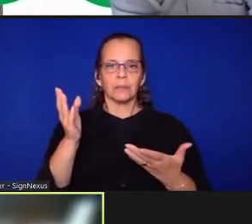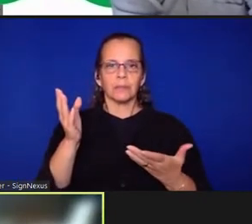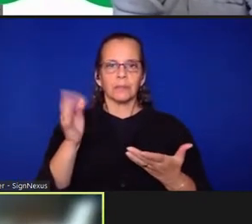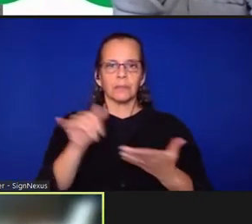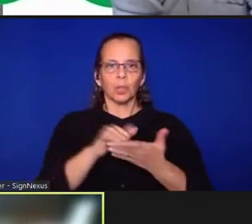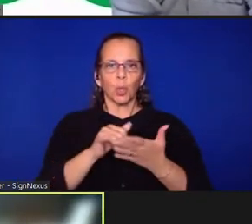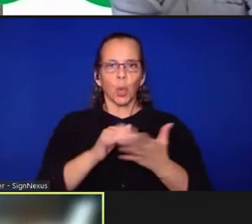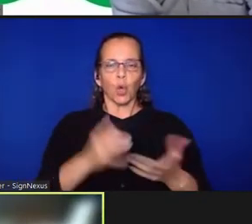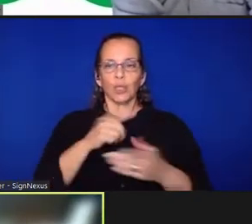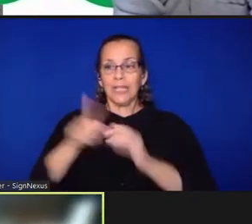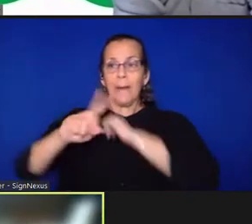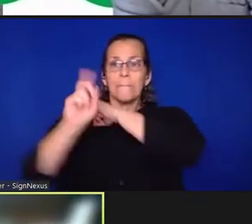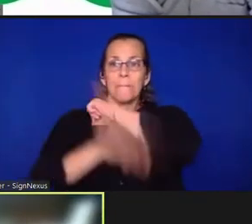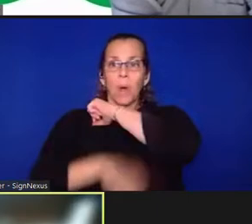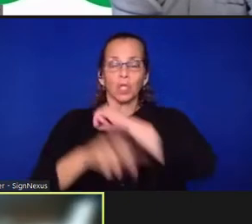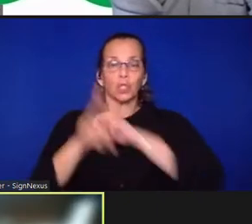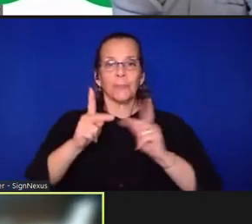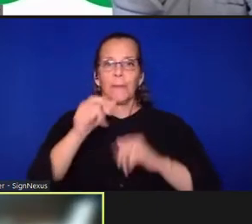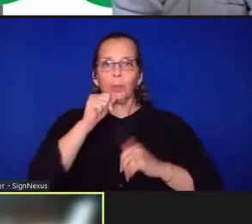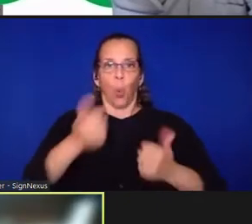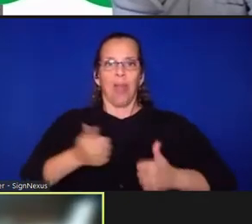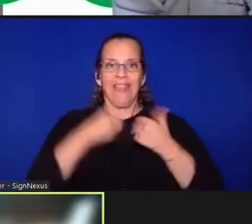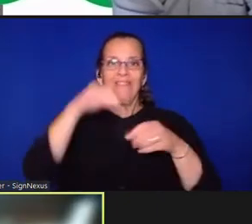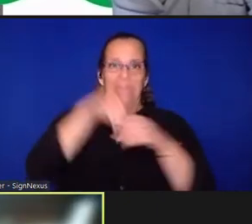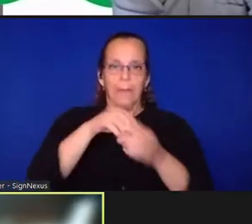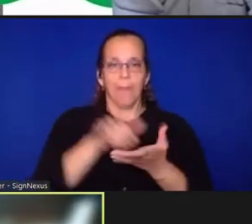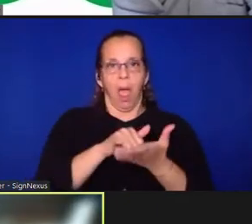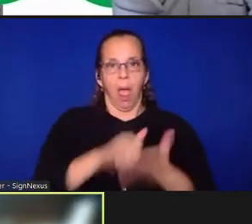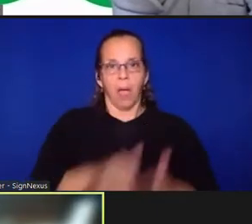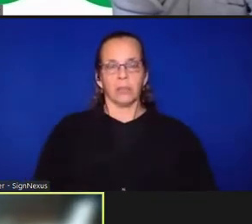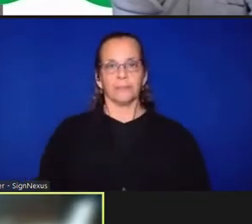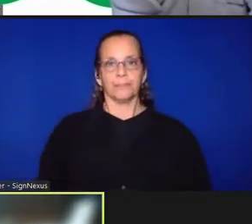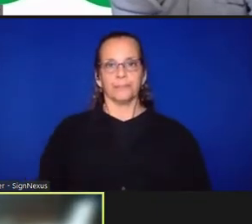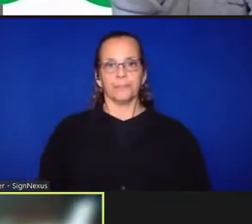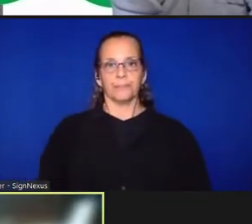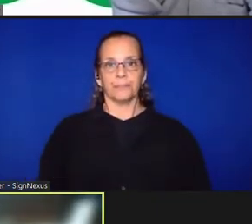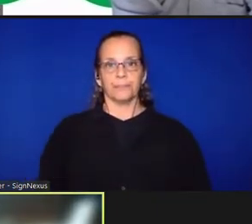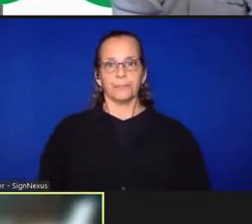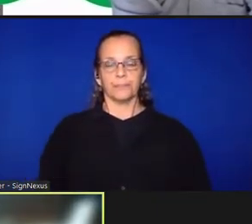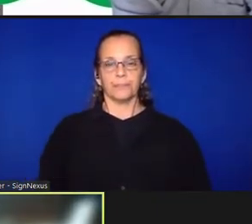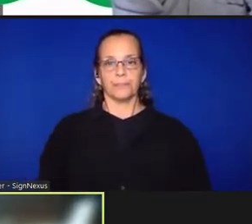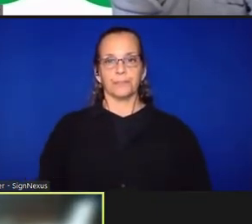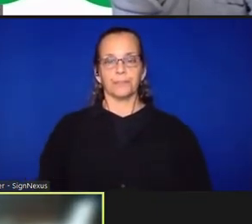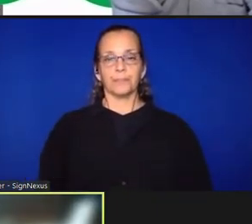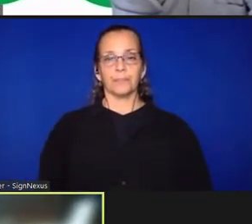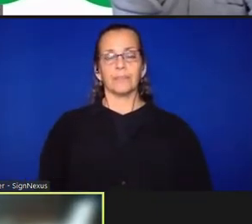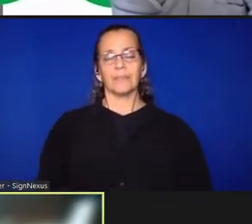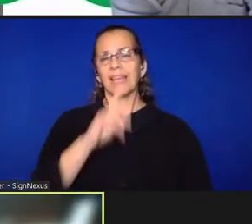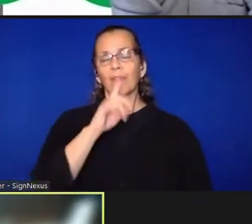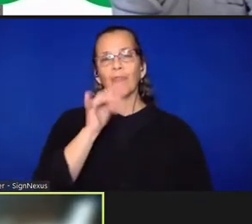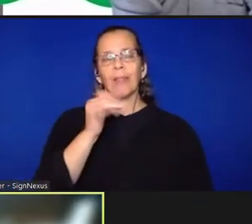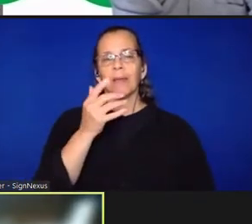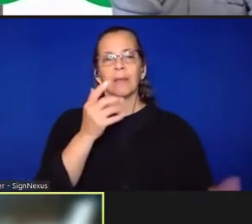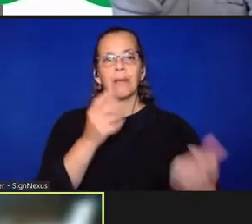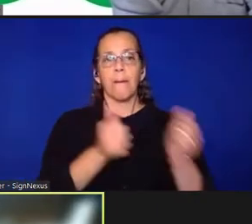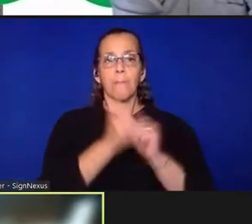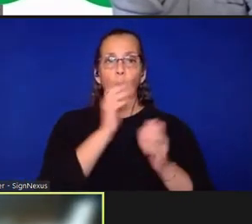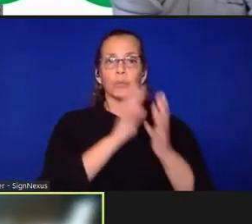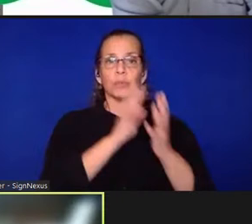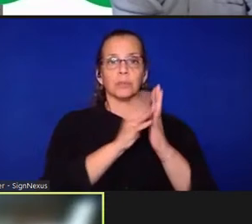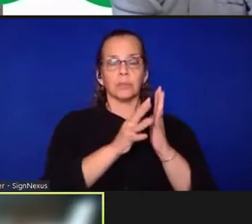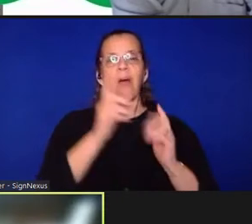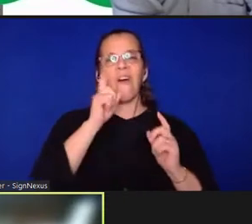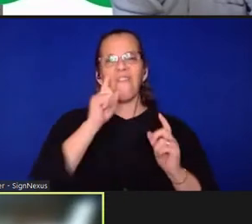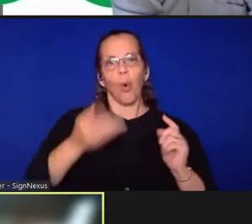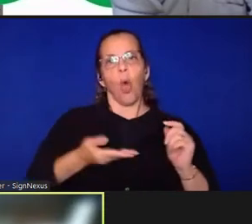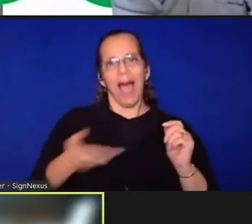Arab boroughs um you know and the vast majority of the congestion are four higher Vehicles as soon as